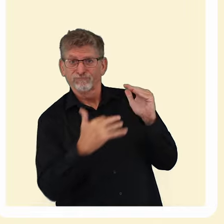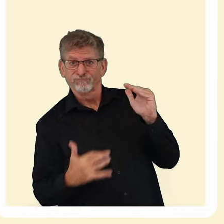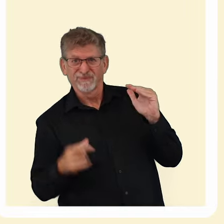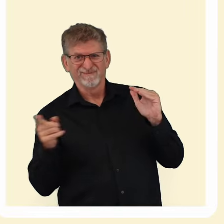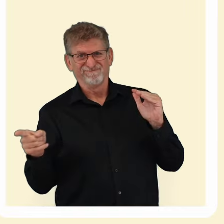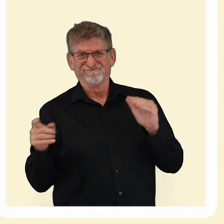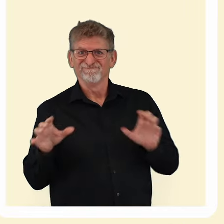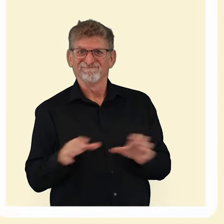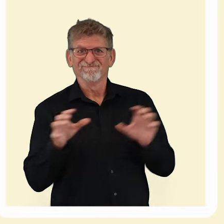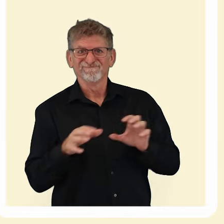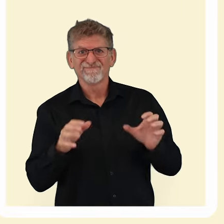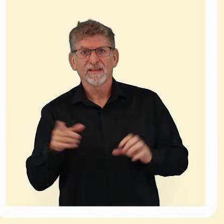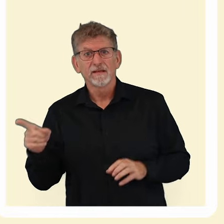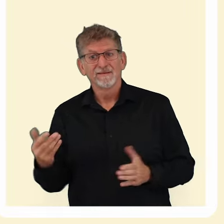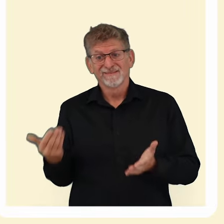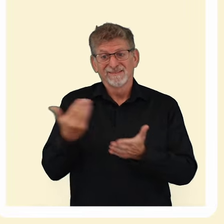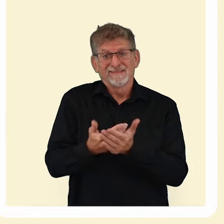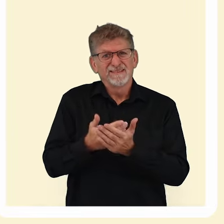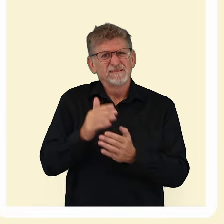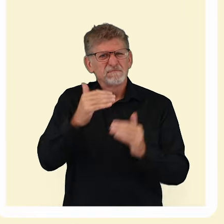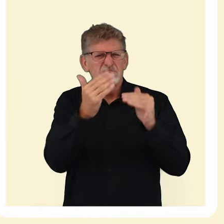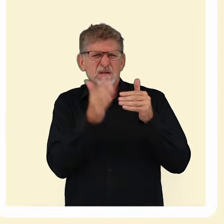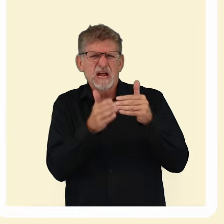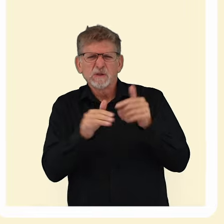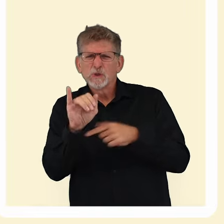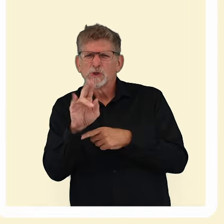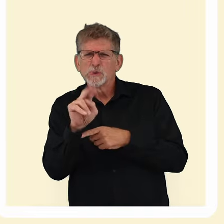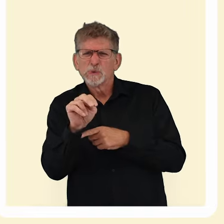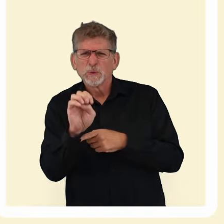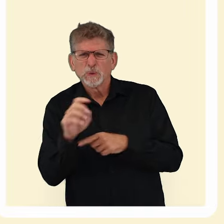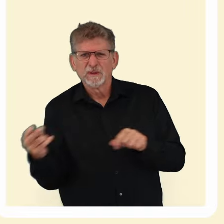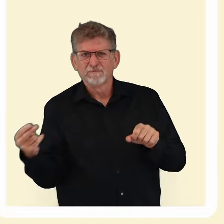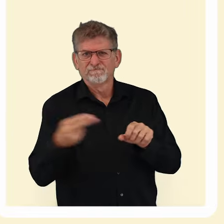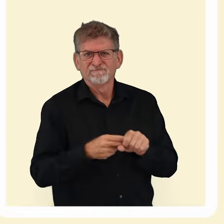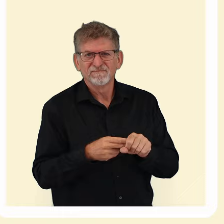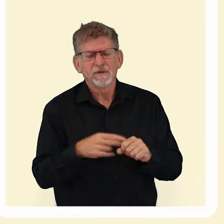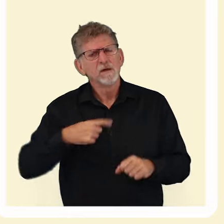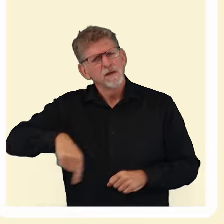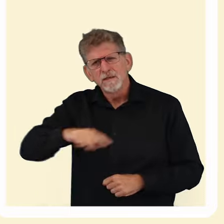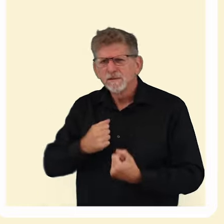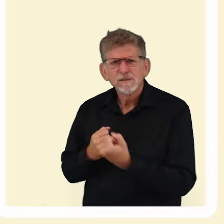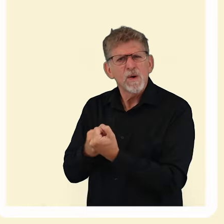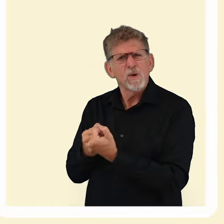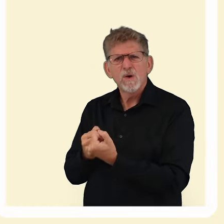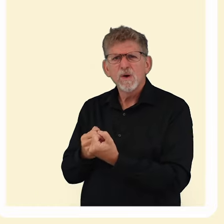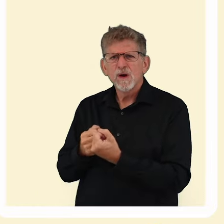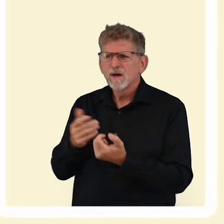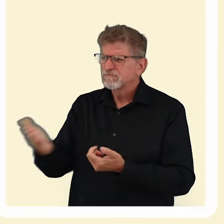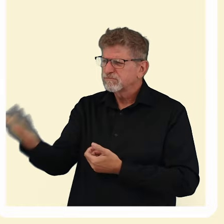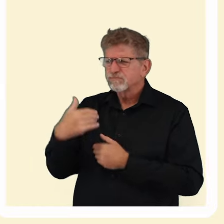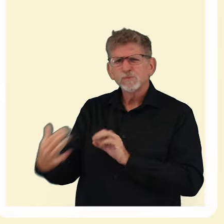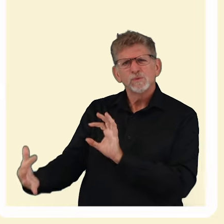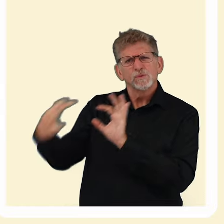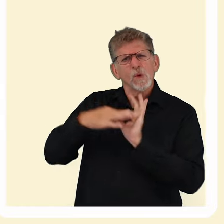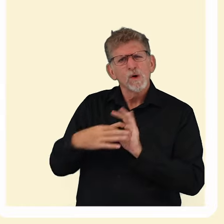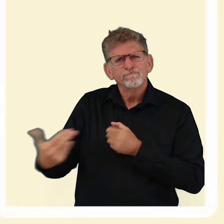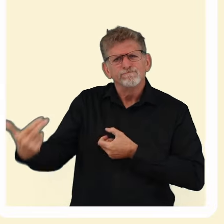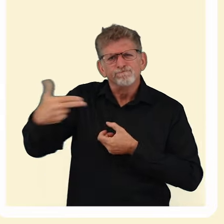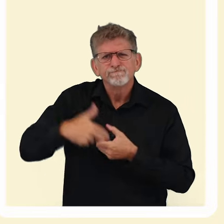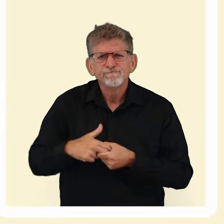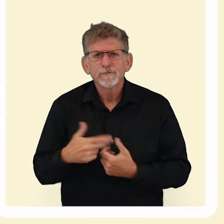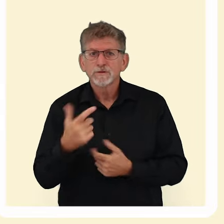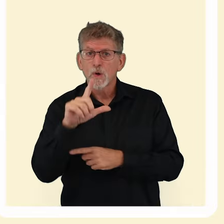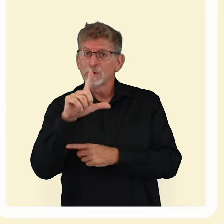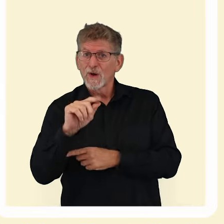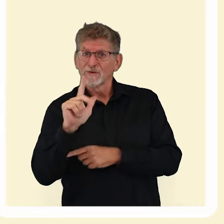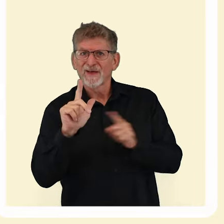year, because he arrived at the end of June, was, of course, to support him in his onboarding. Mm. So 2023, so many